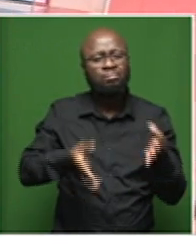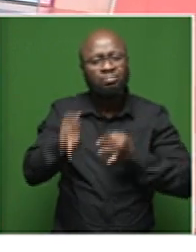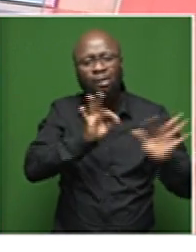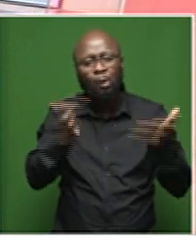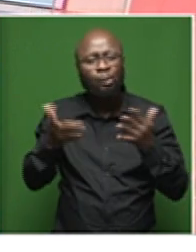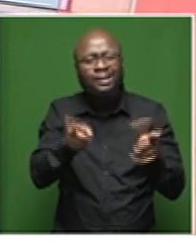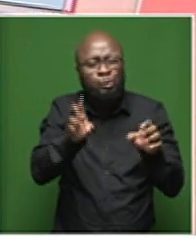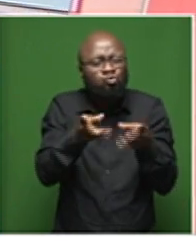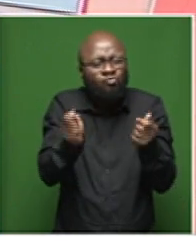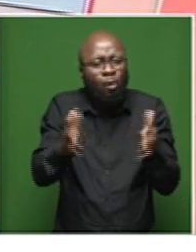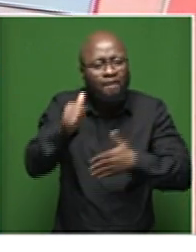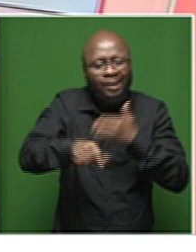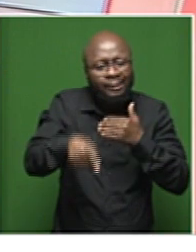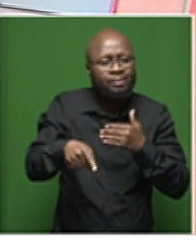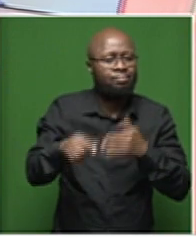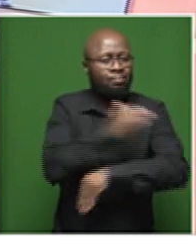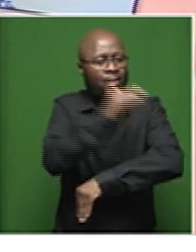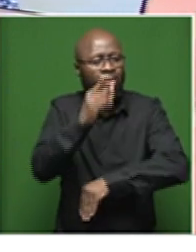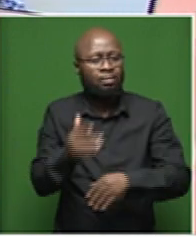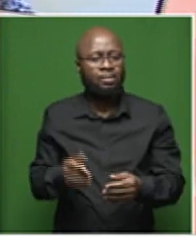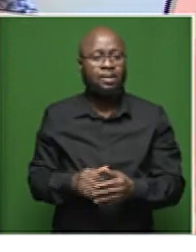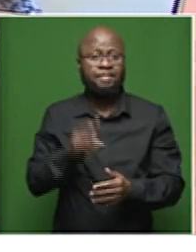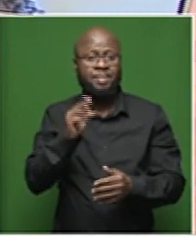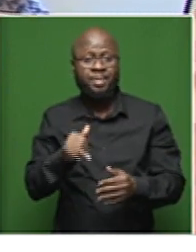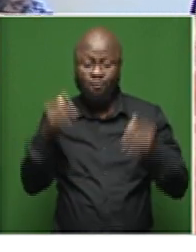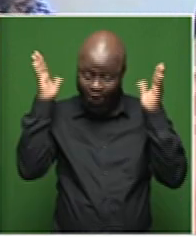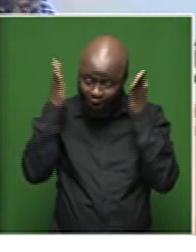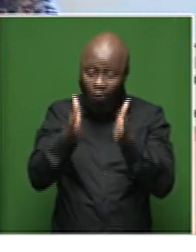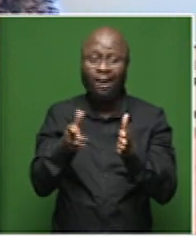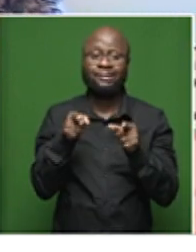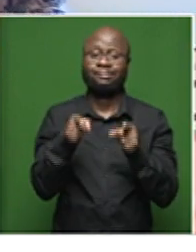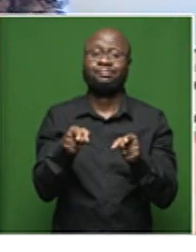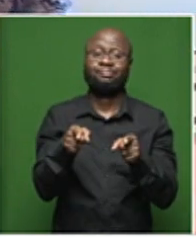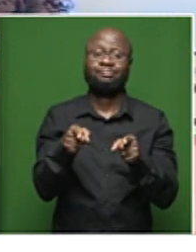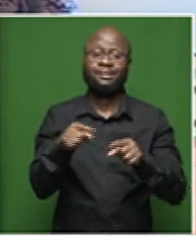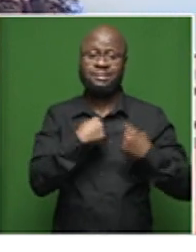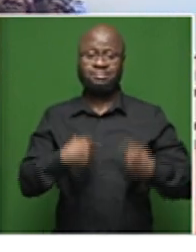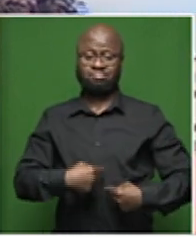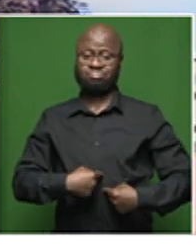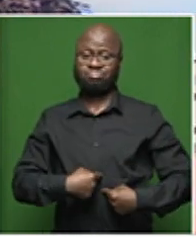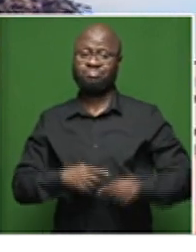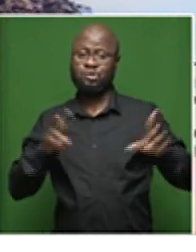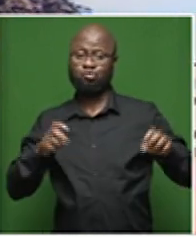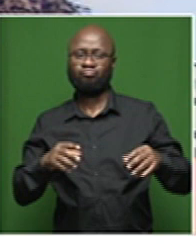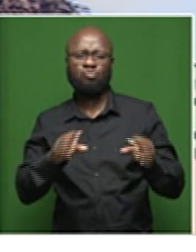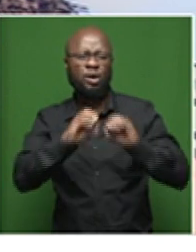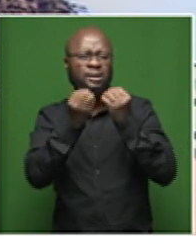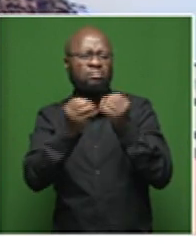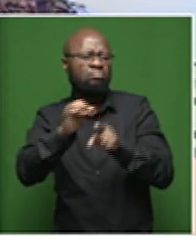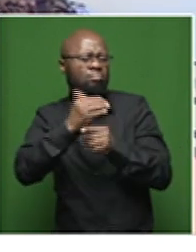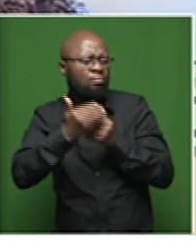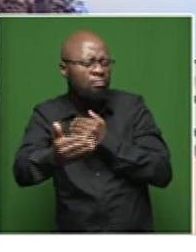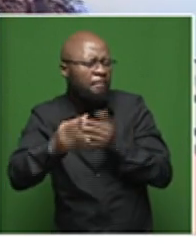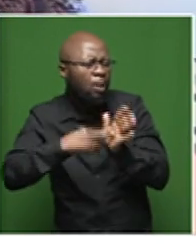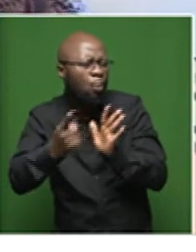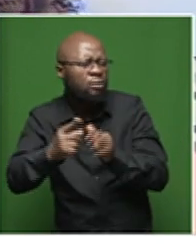May, where we look at hypertensive disease and I guess the heart in general. What plans does the Heart and Stroke Foundation have planned for the